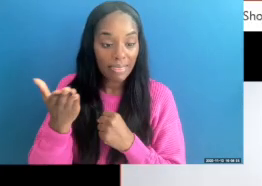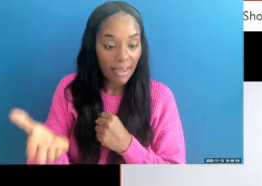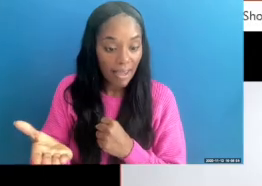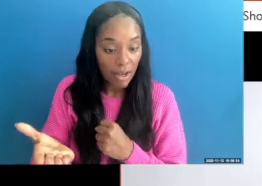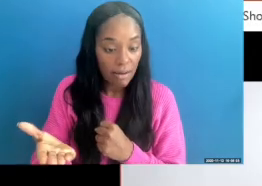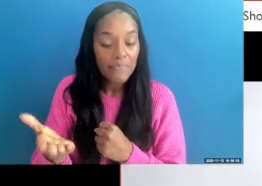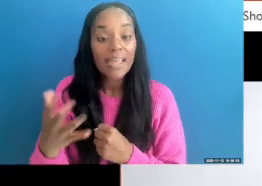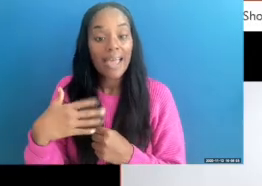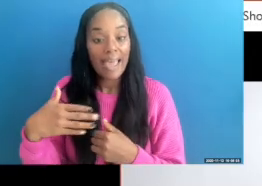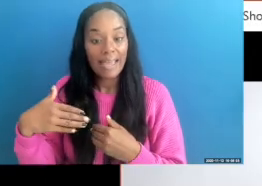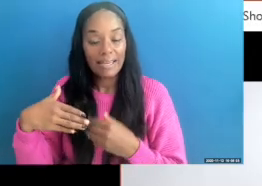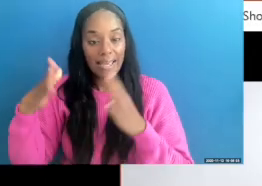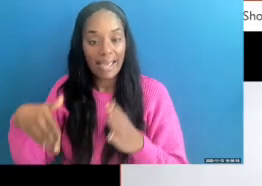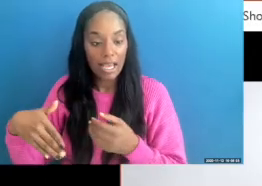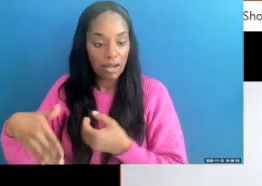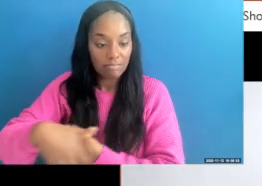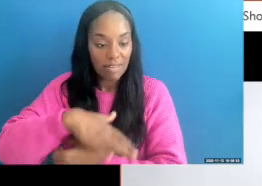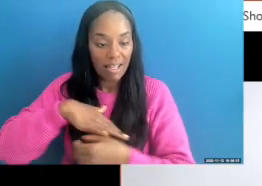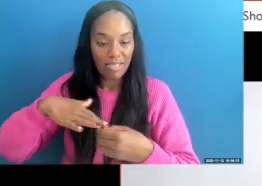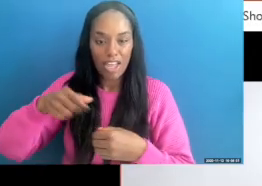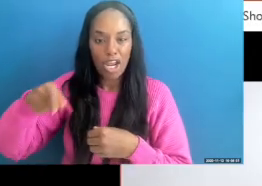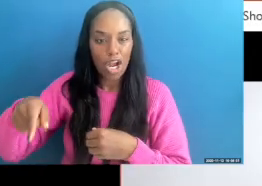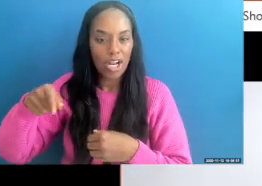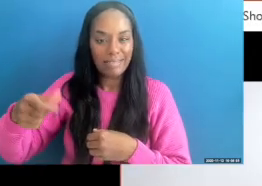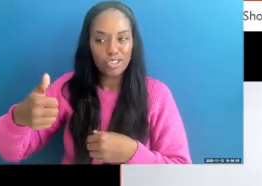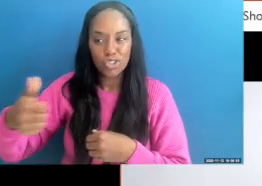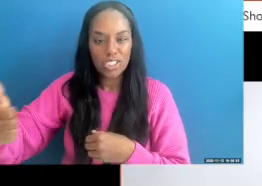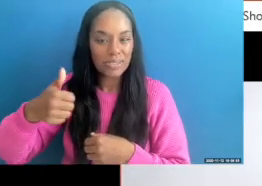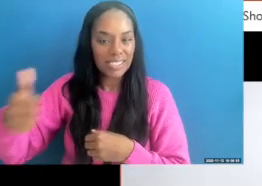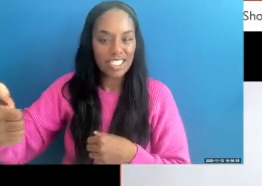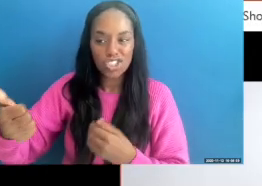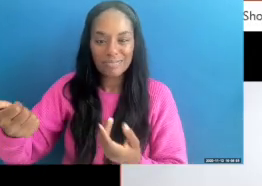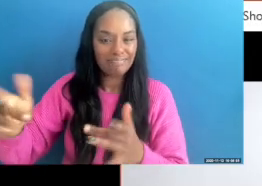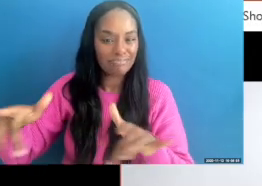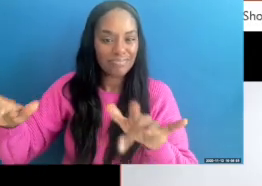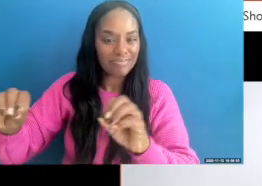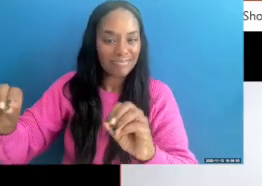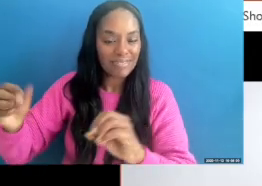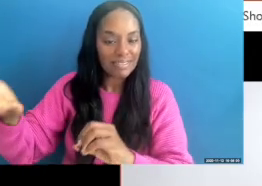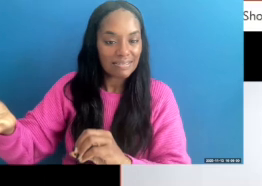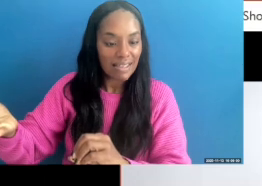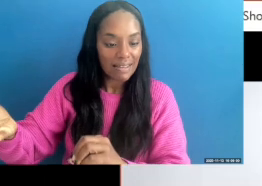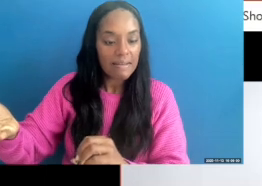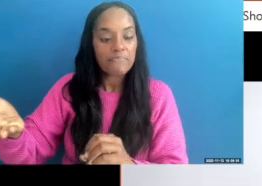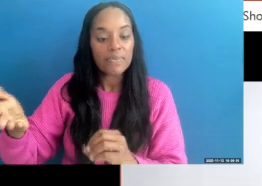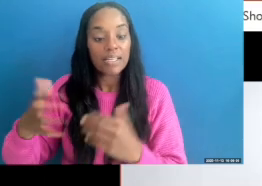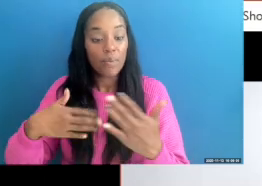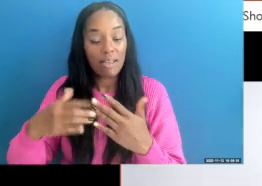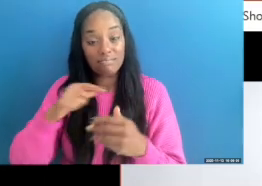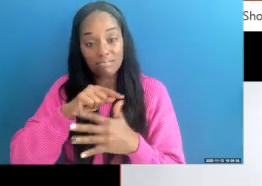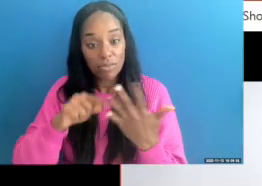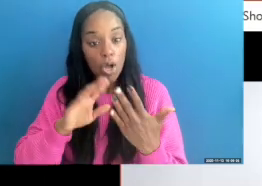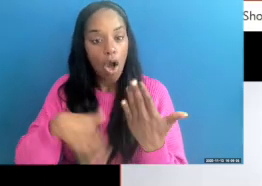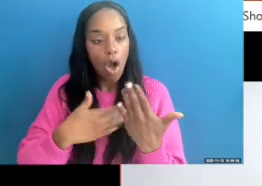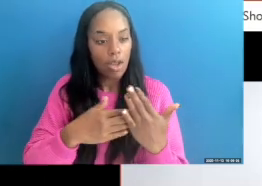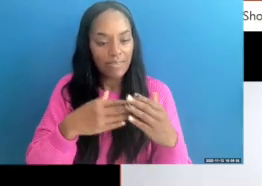as neighborhoods located in transit deserts. Together, these points tell a